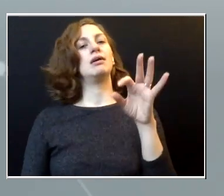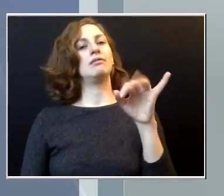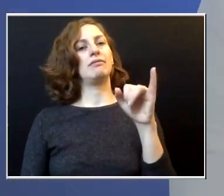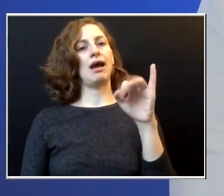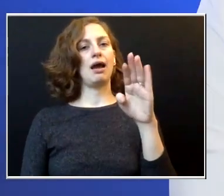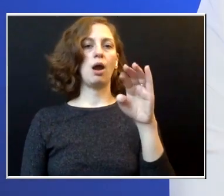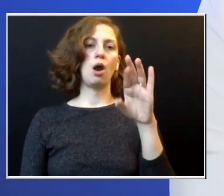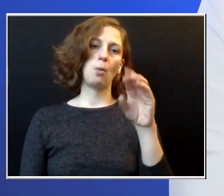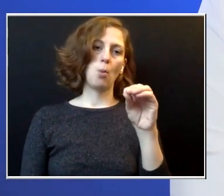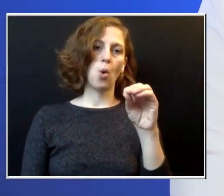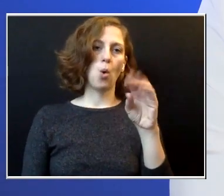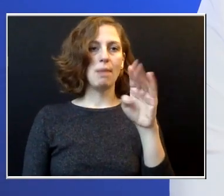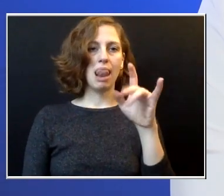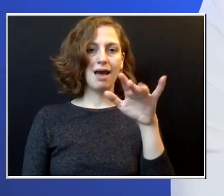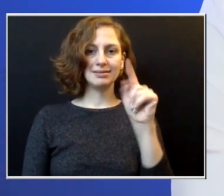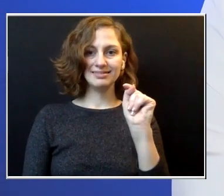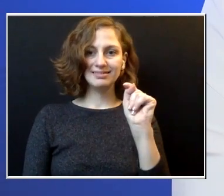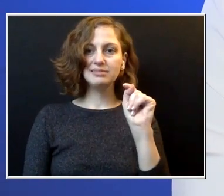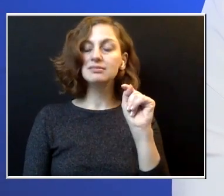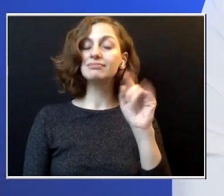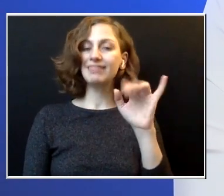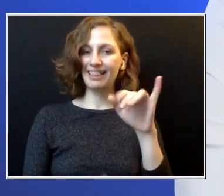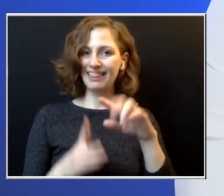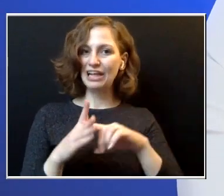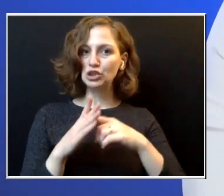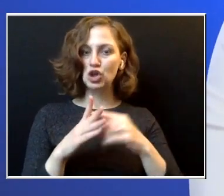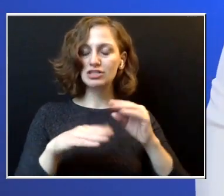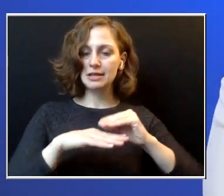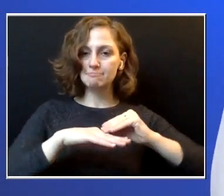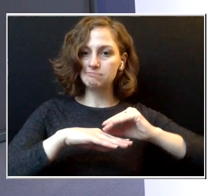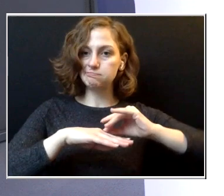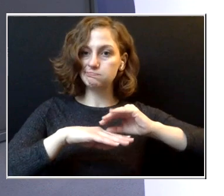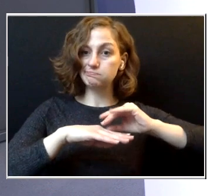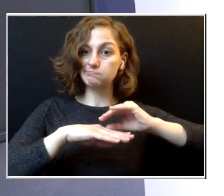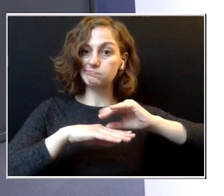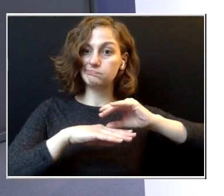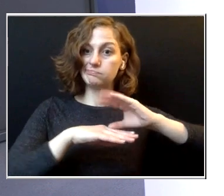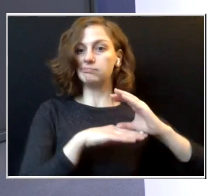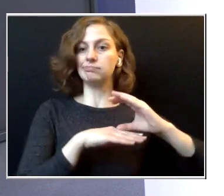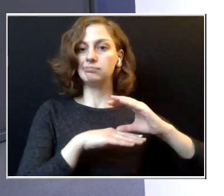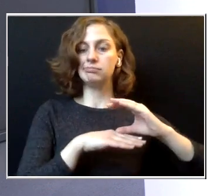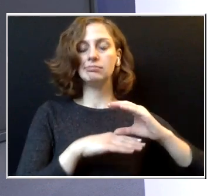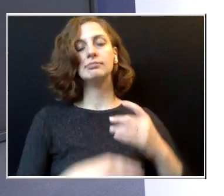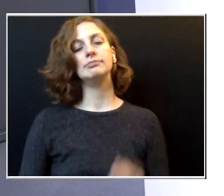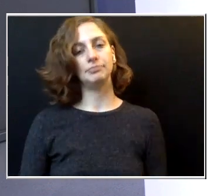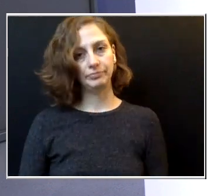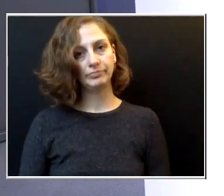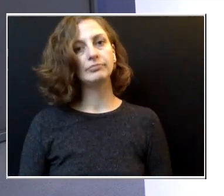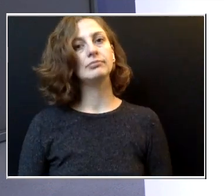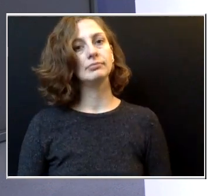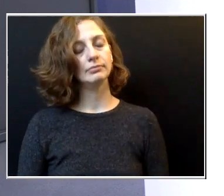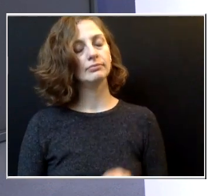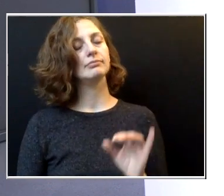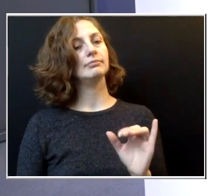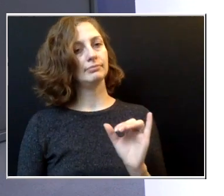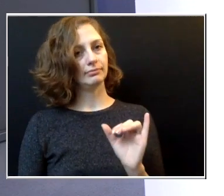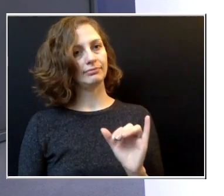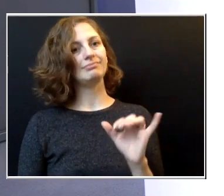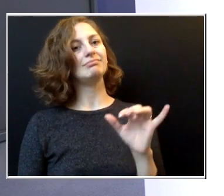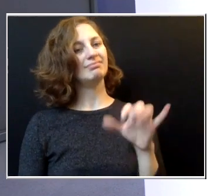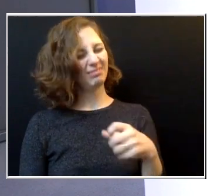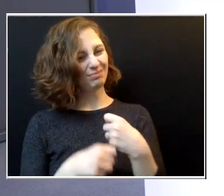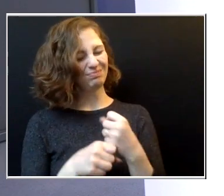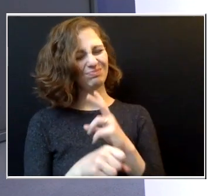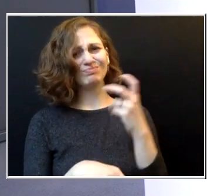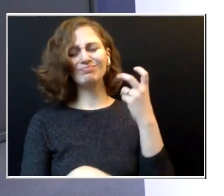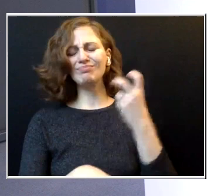fibroblasts that come in, the stiffer and more scarred the lungs get. It does. That makes it really hard to breathe. And I